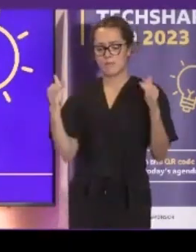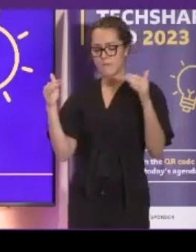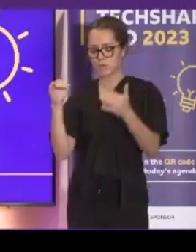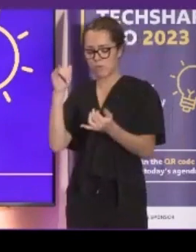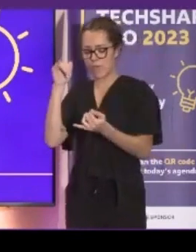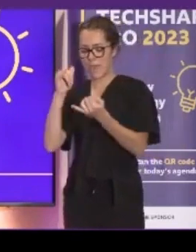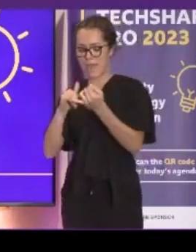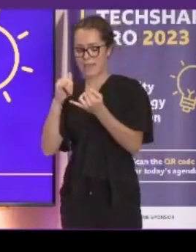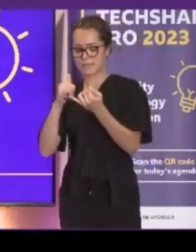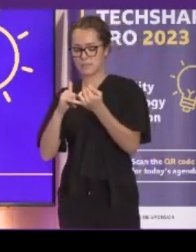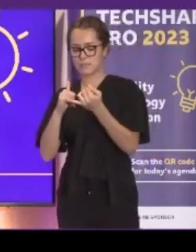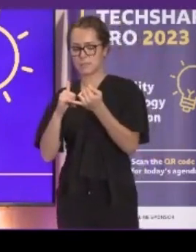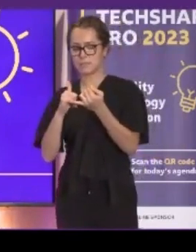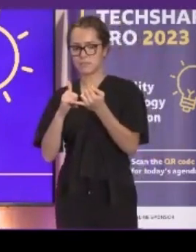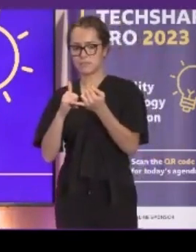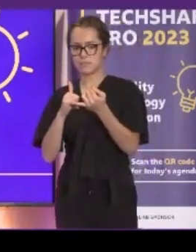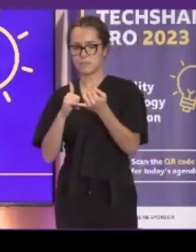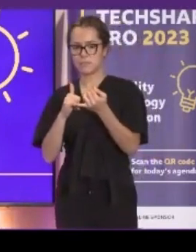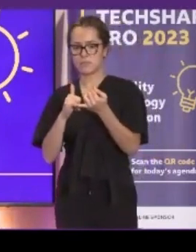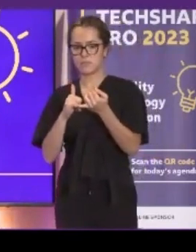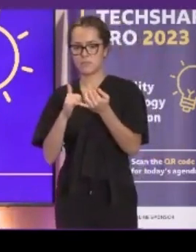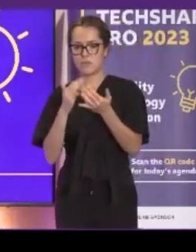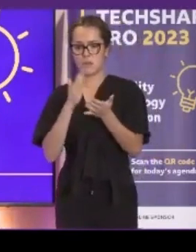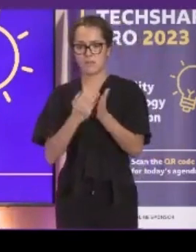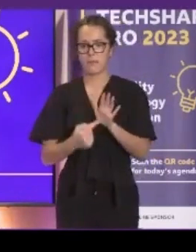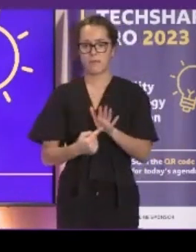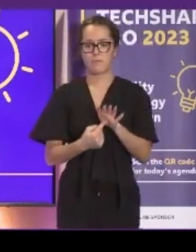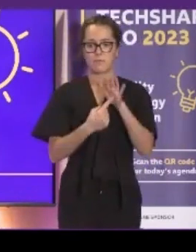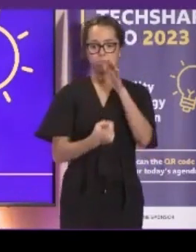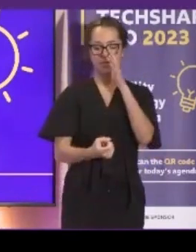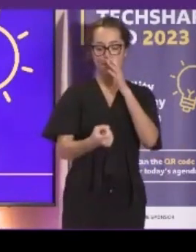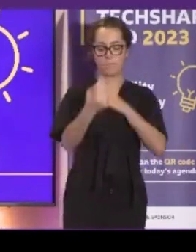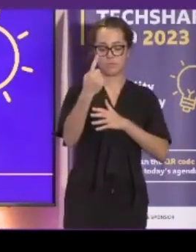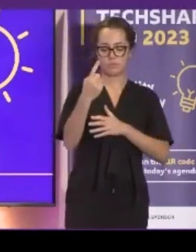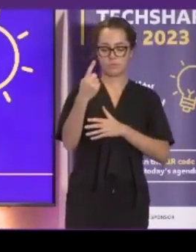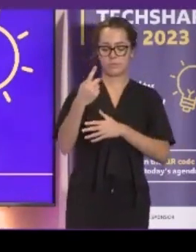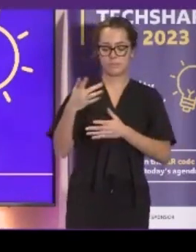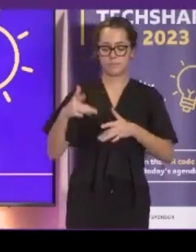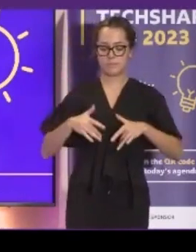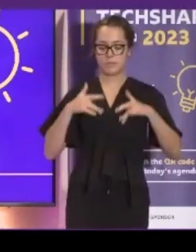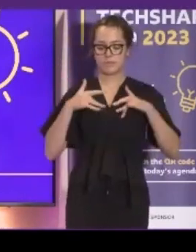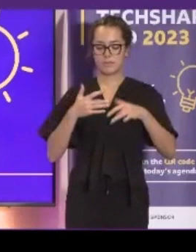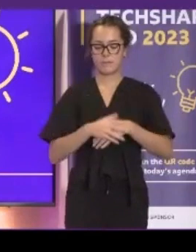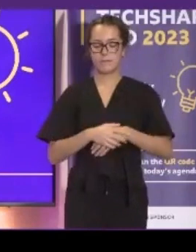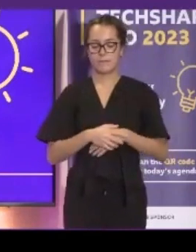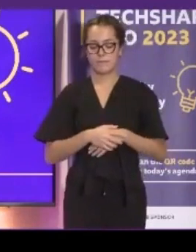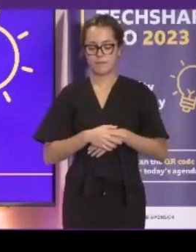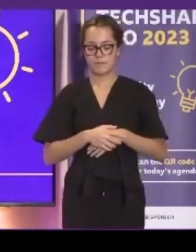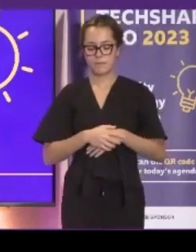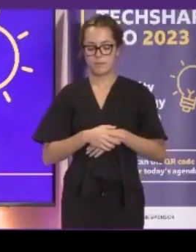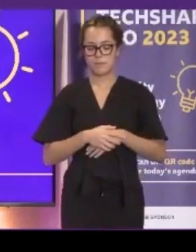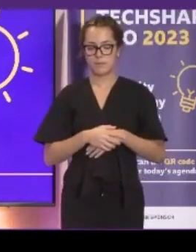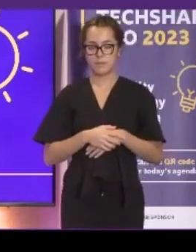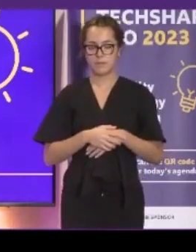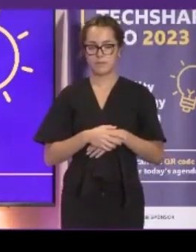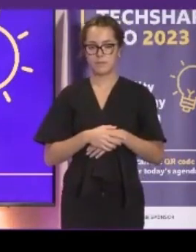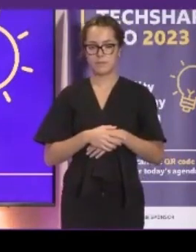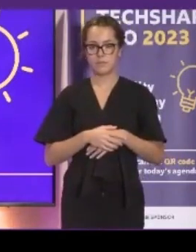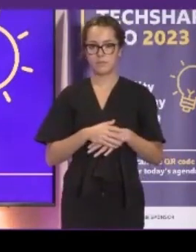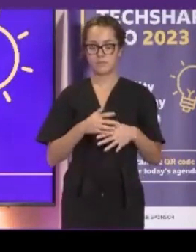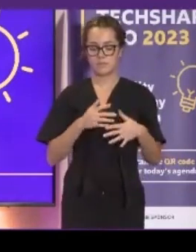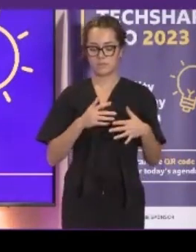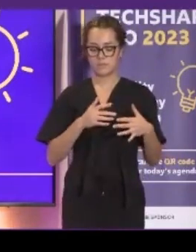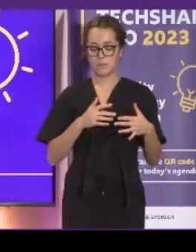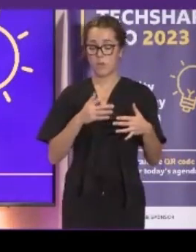is equally important, I will say from an opportunity perspective, even bigger. So some of the things that we're doing there is very much related to things